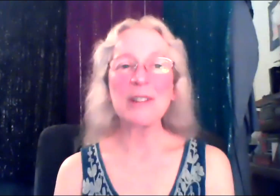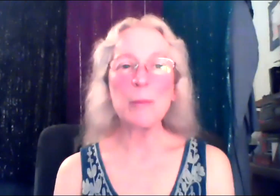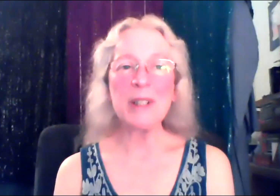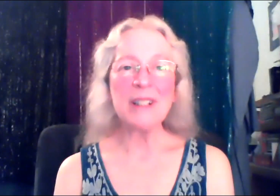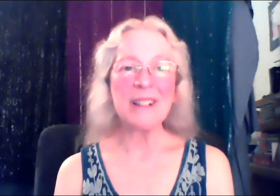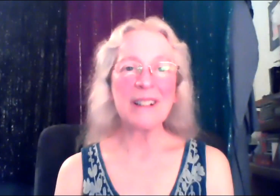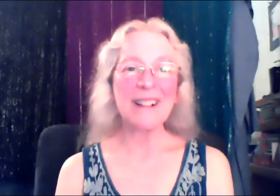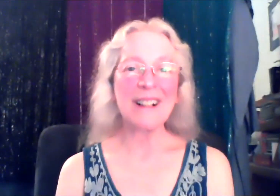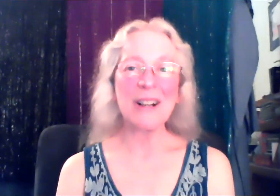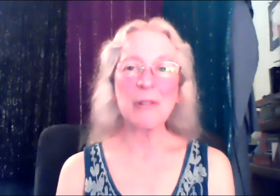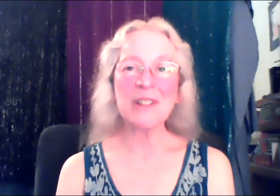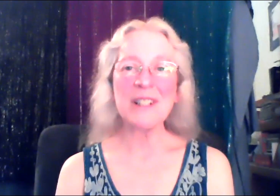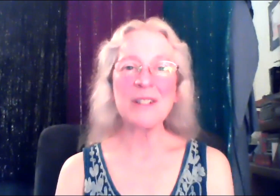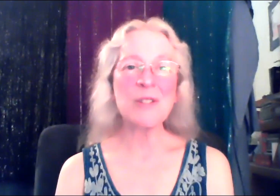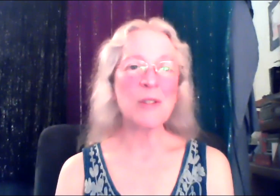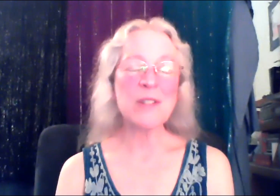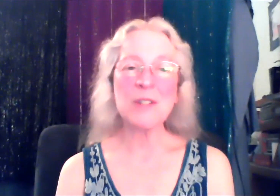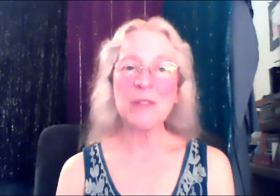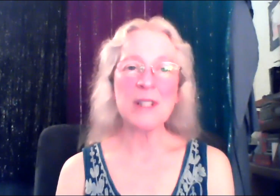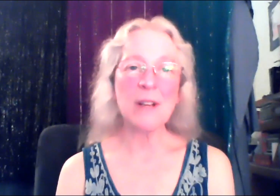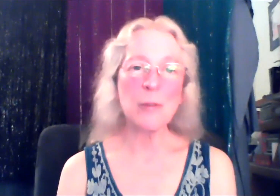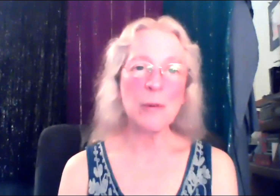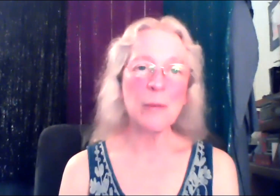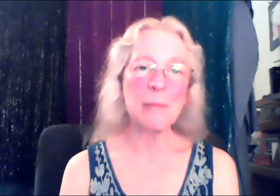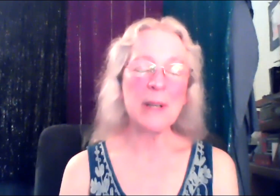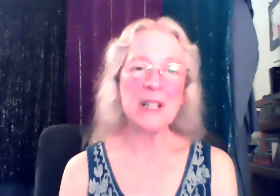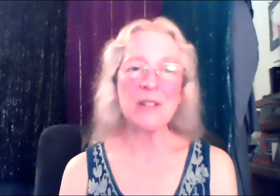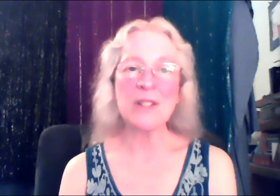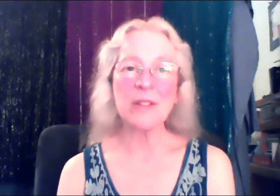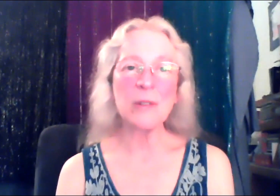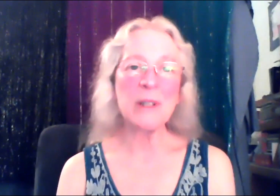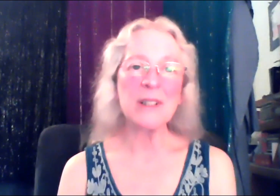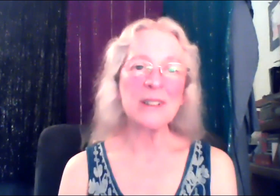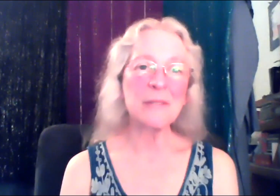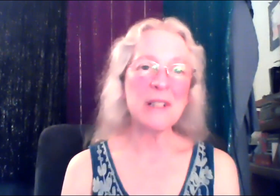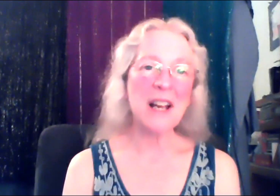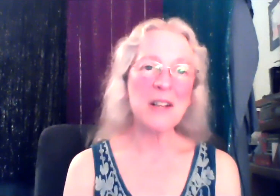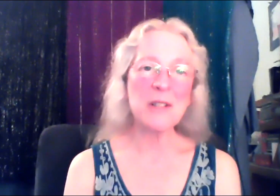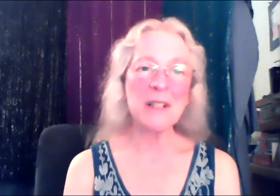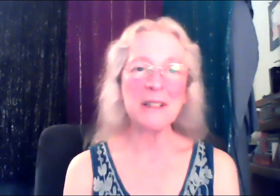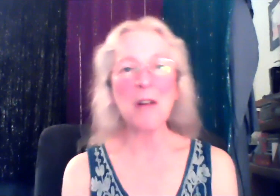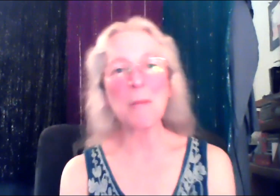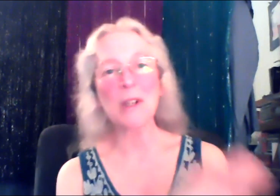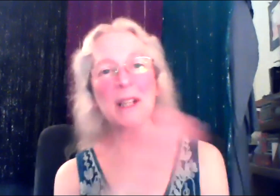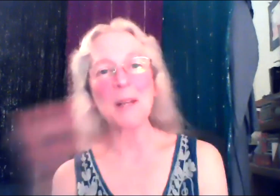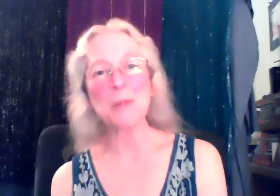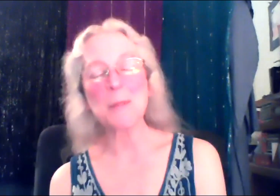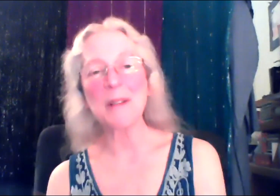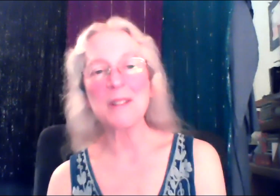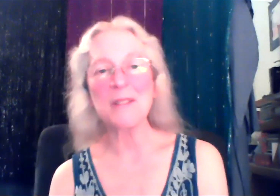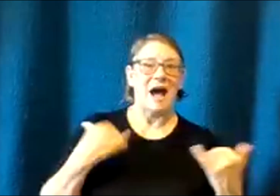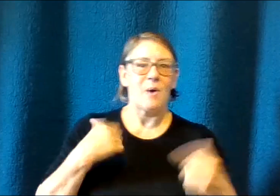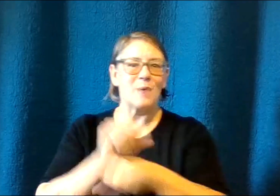I'm Jan Luby. I worked in services for the deaf for many years at Goodwill, retired, and now I'm working